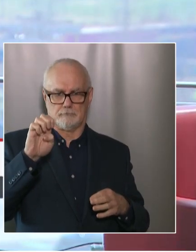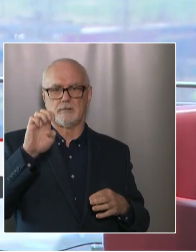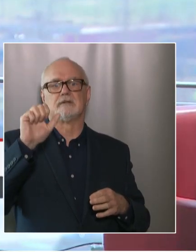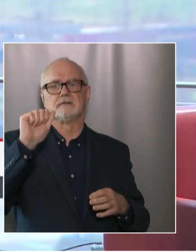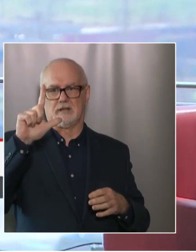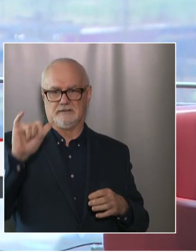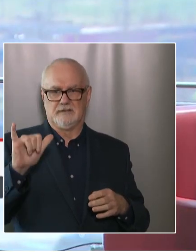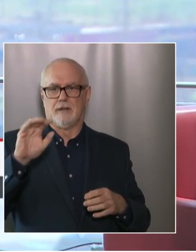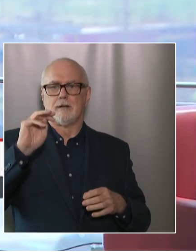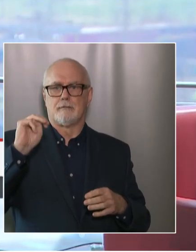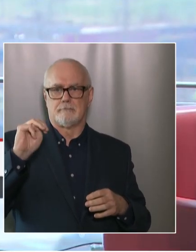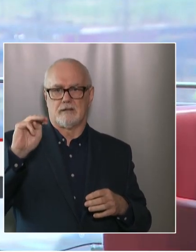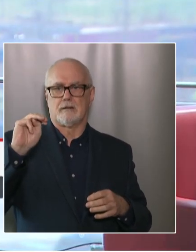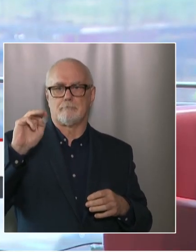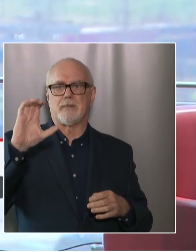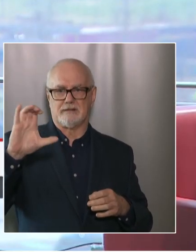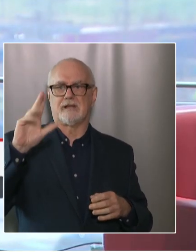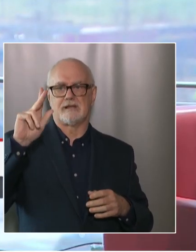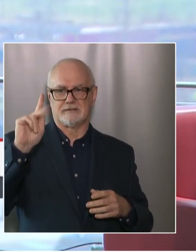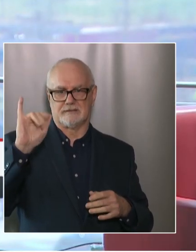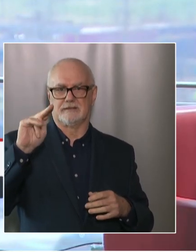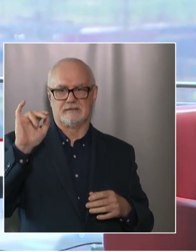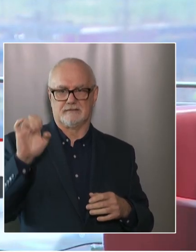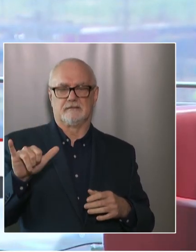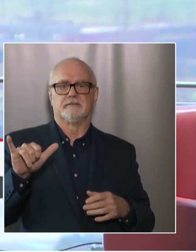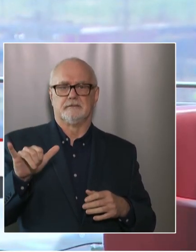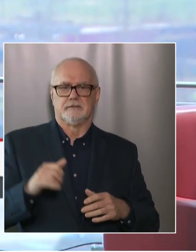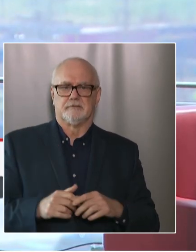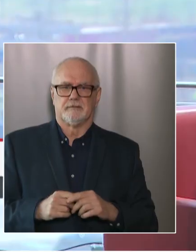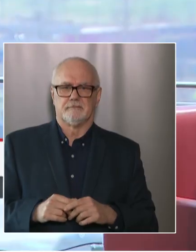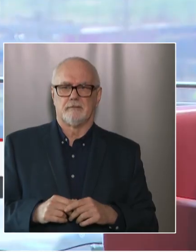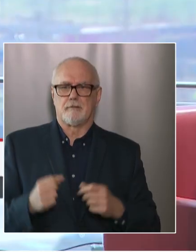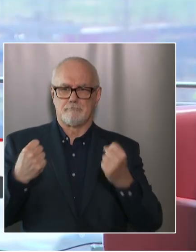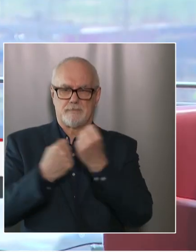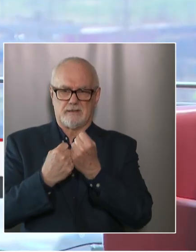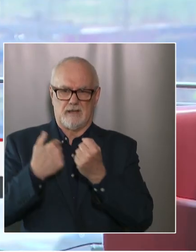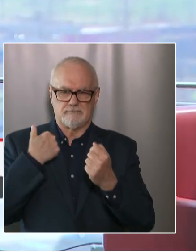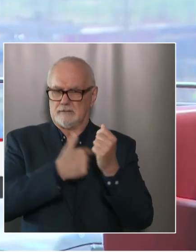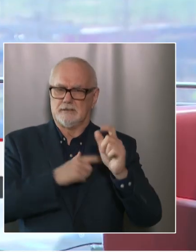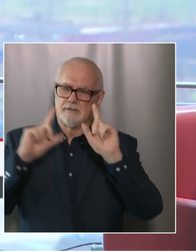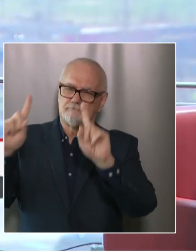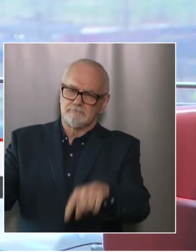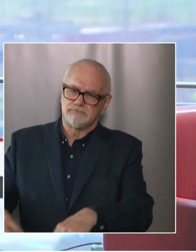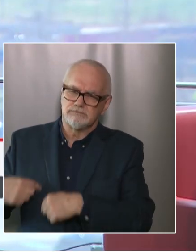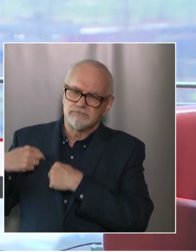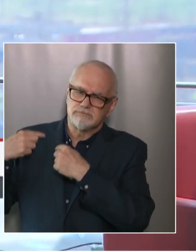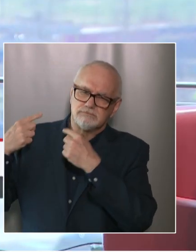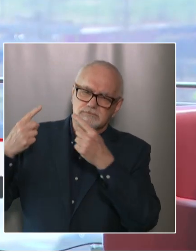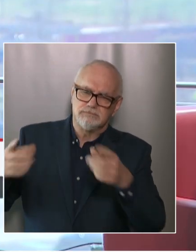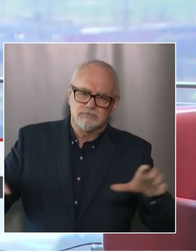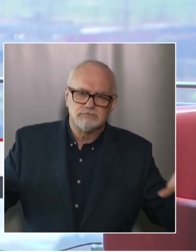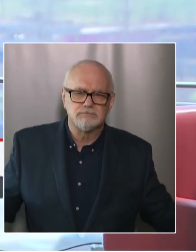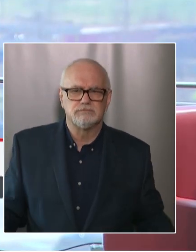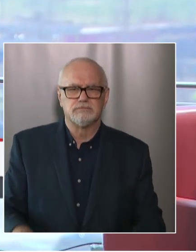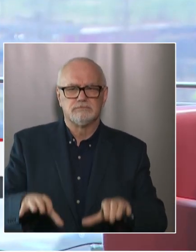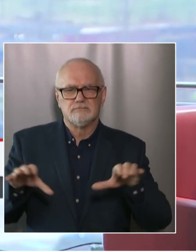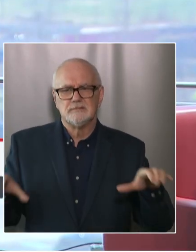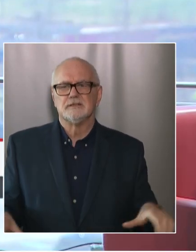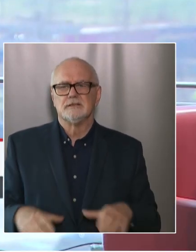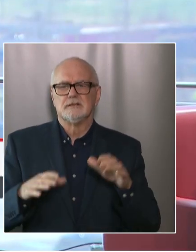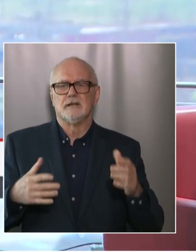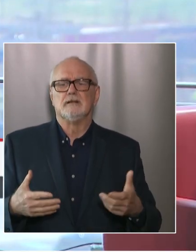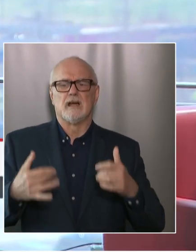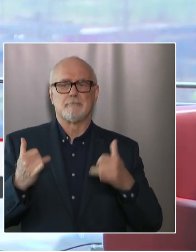So, it is an exciting time for sports. Baseball season kicks off next week, and today is the official kickoff for